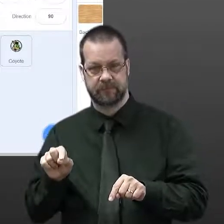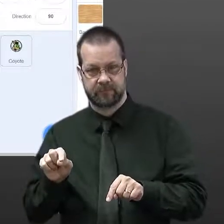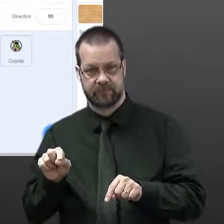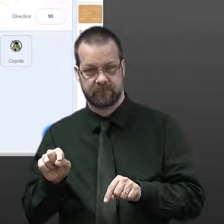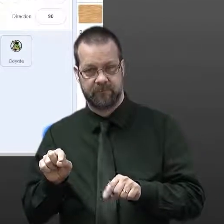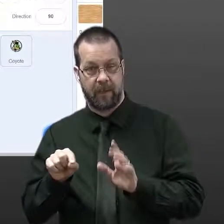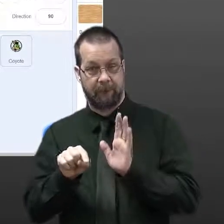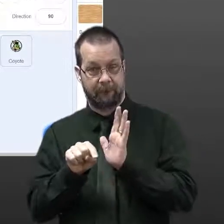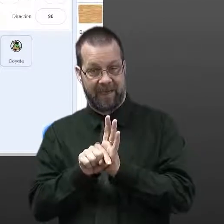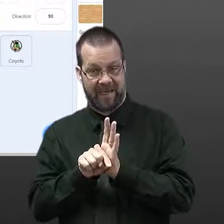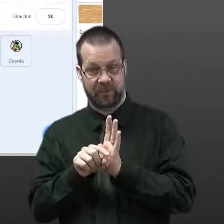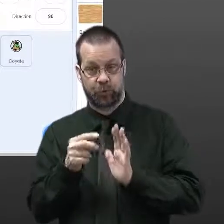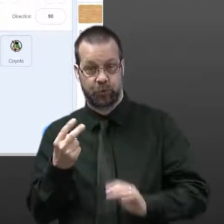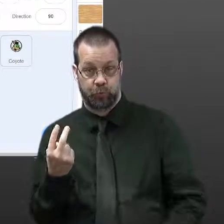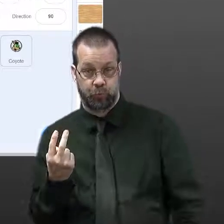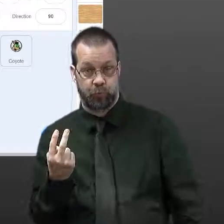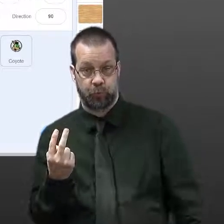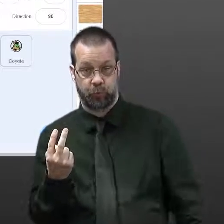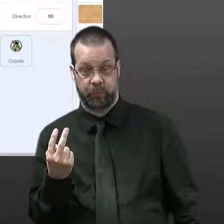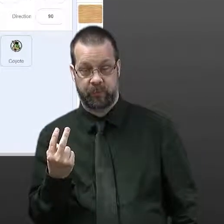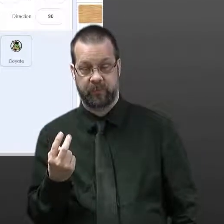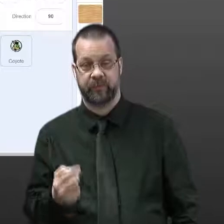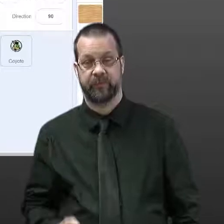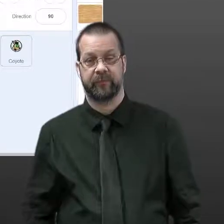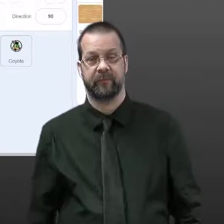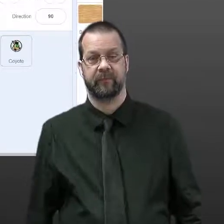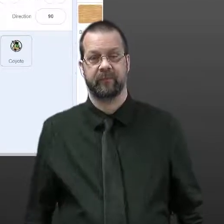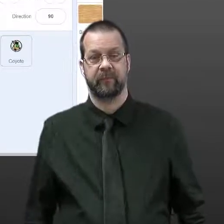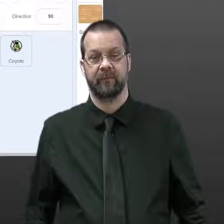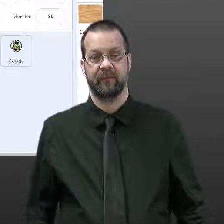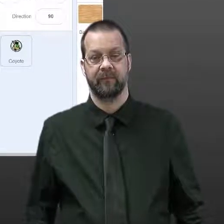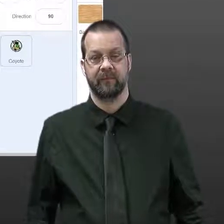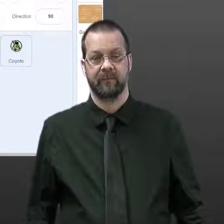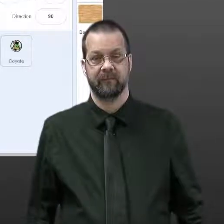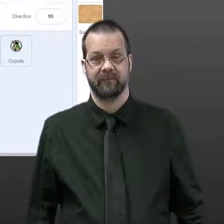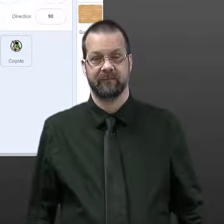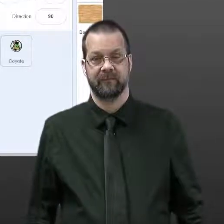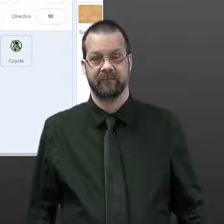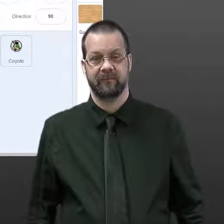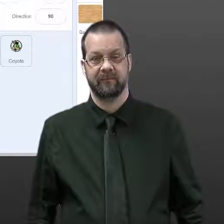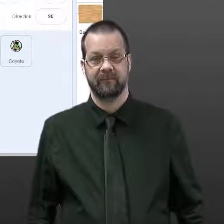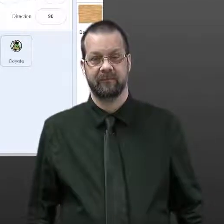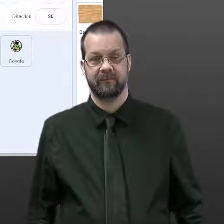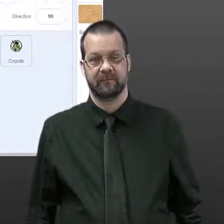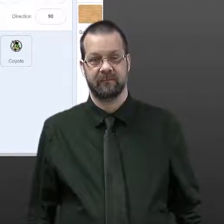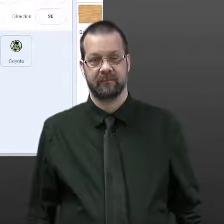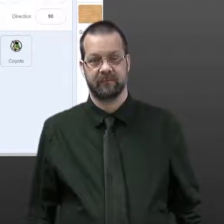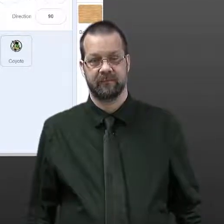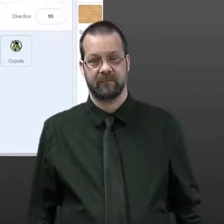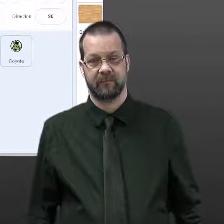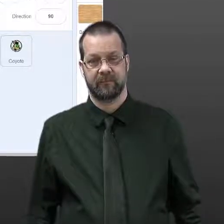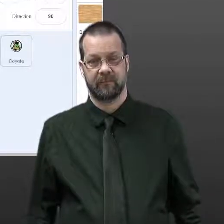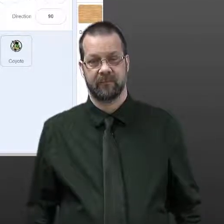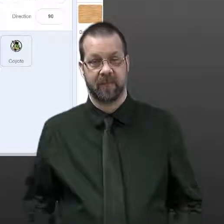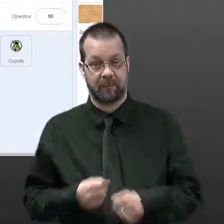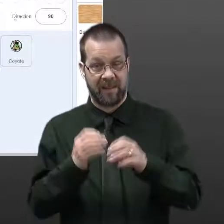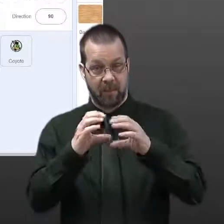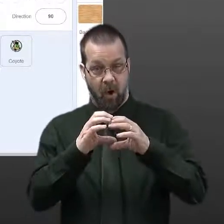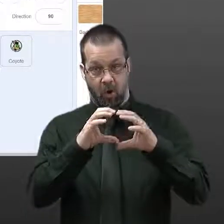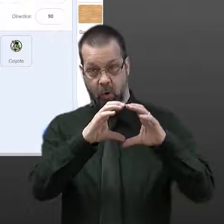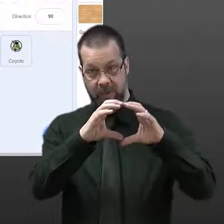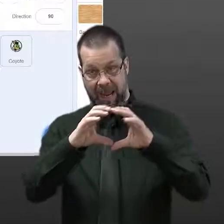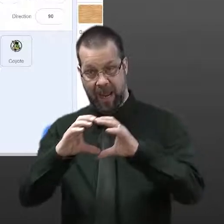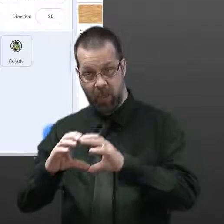to put -2. So in the next thing that we're going to do, so what this will do is just make the ball go